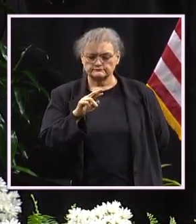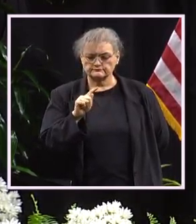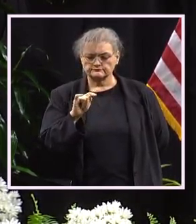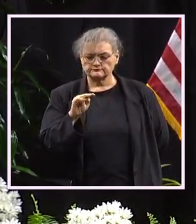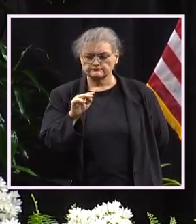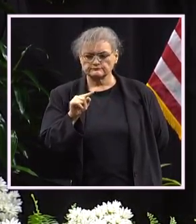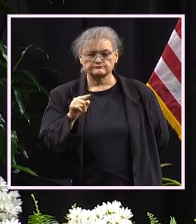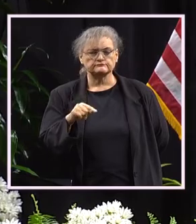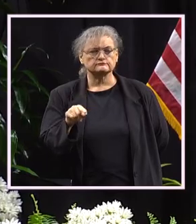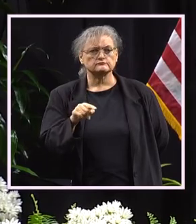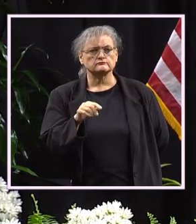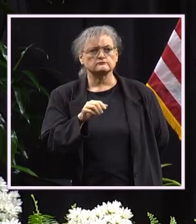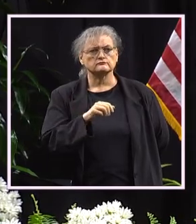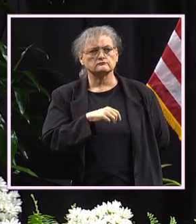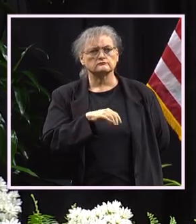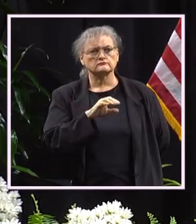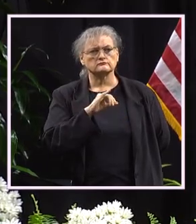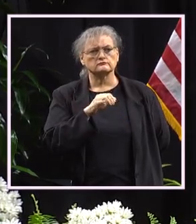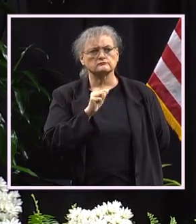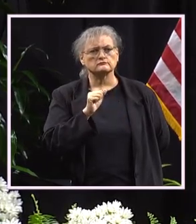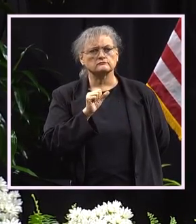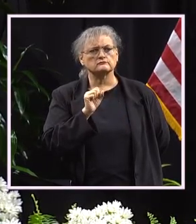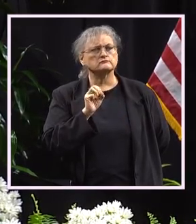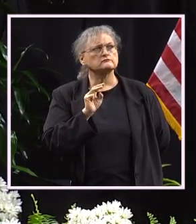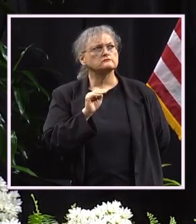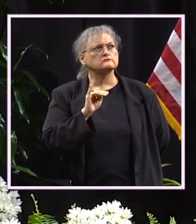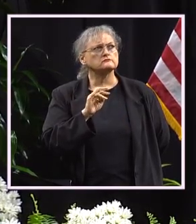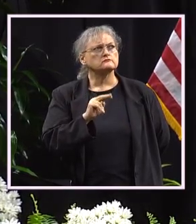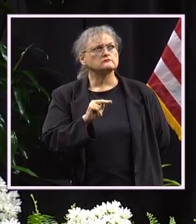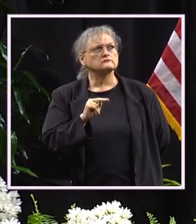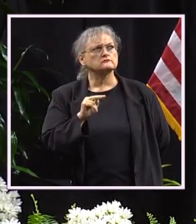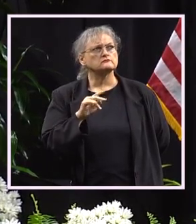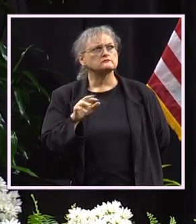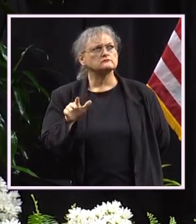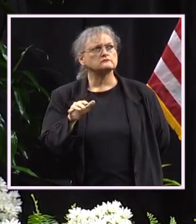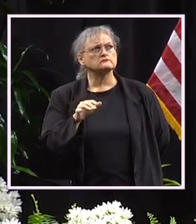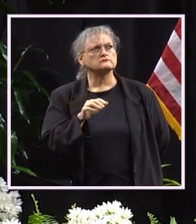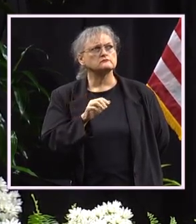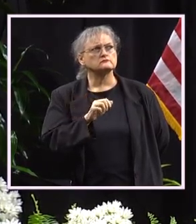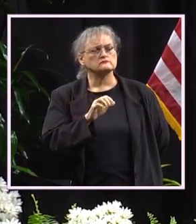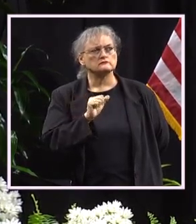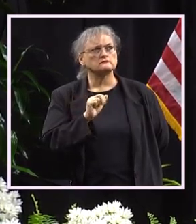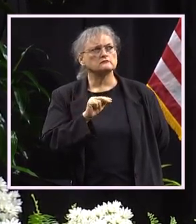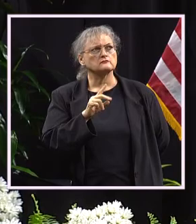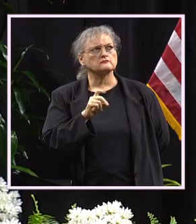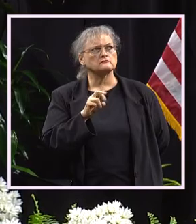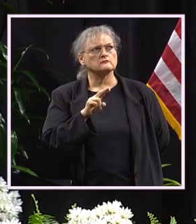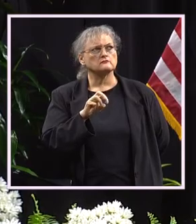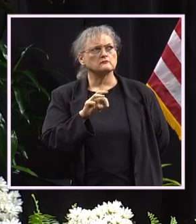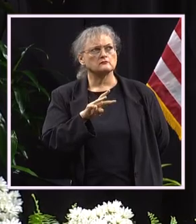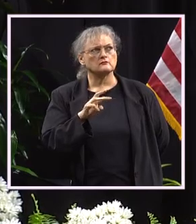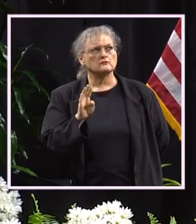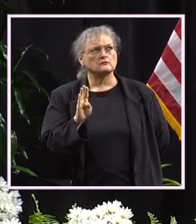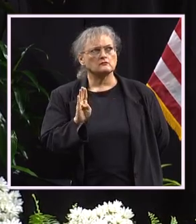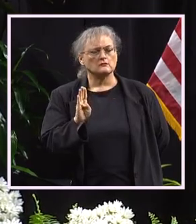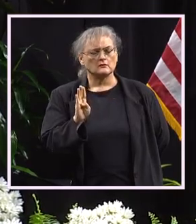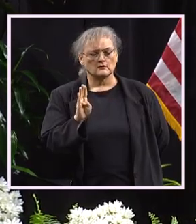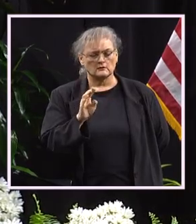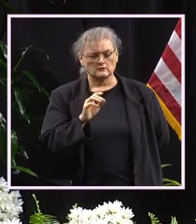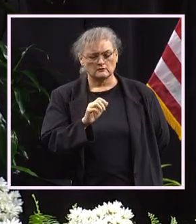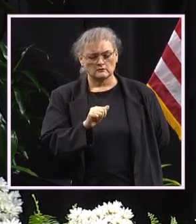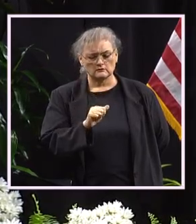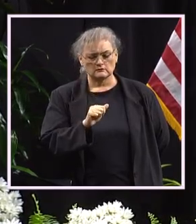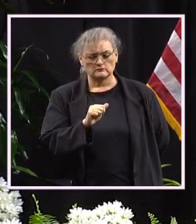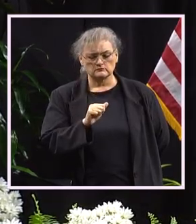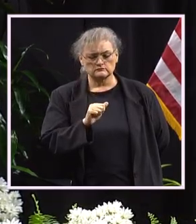of Architecture, Jasmine Knox, Master of Architecture, Andrew Samuel Brown, magna cum